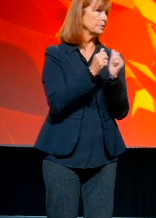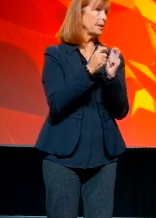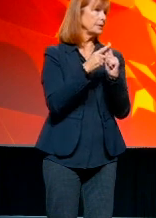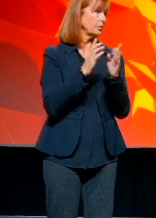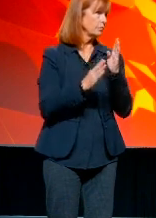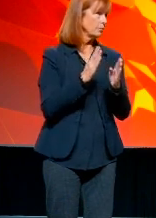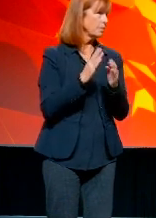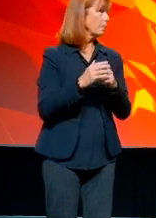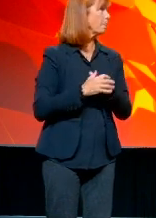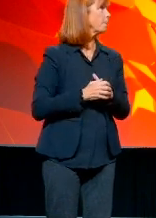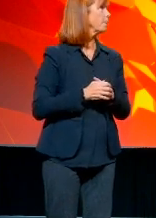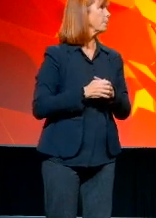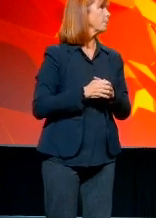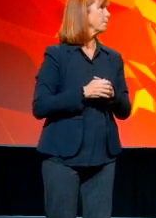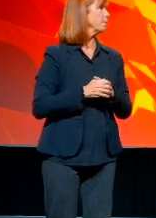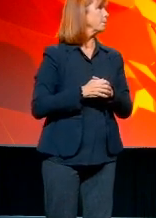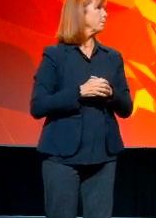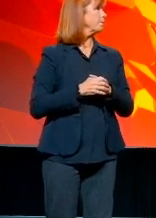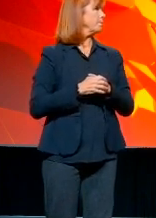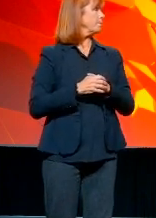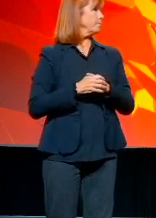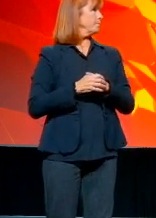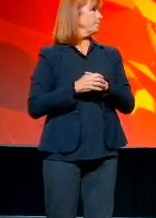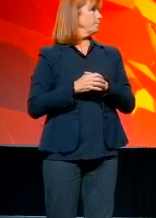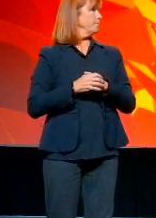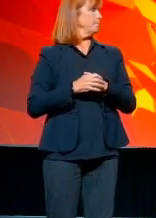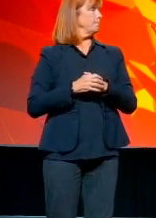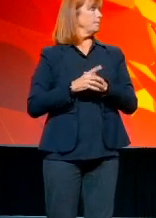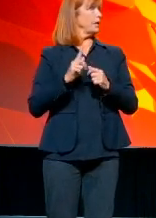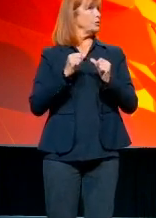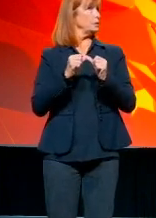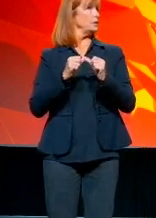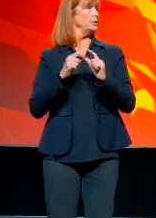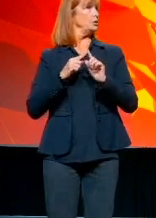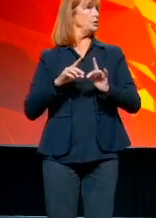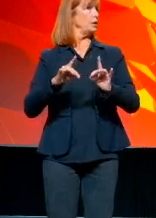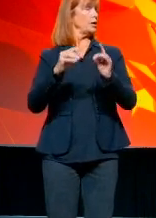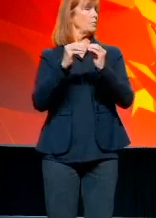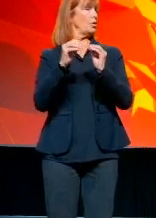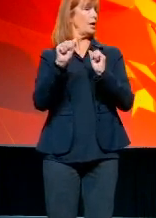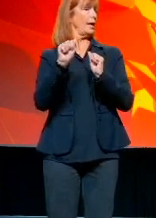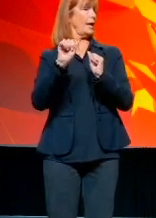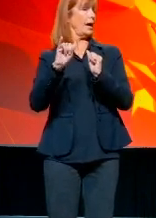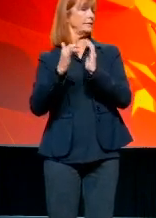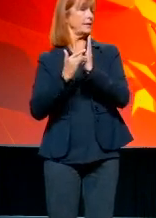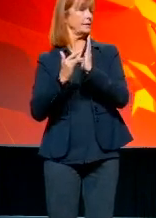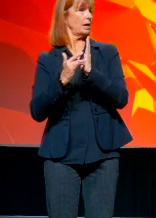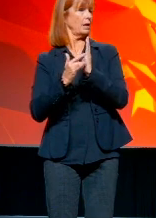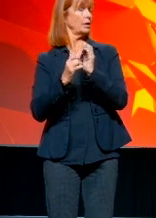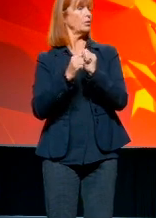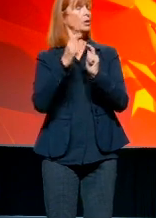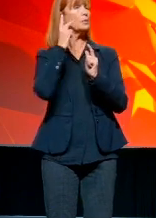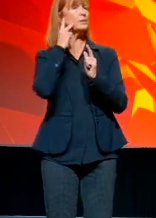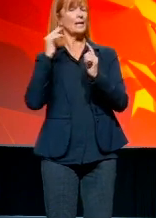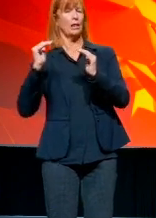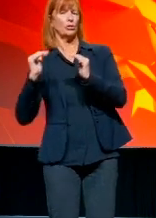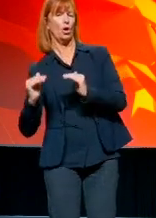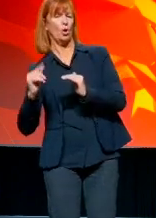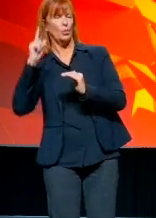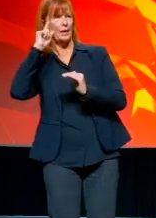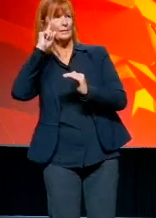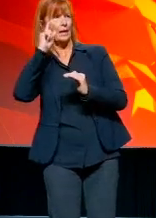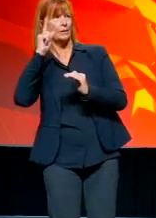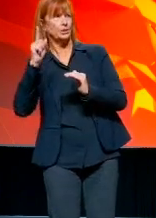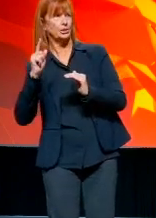as we continue to use more and more AI technologies, we're gonna see a lot of challenges, right? So in the safety